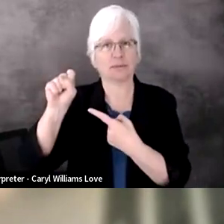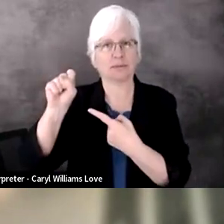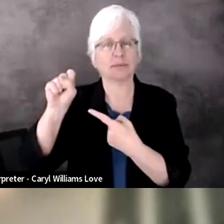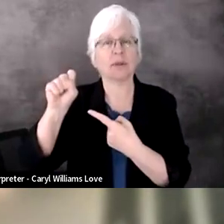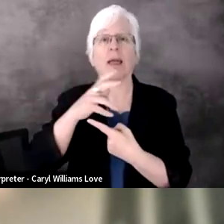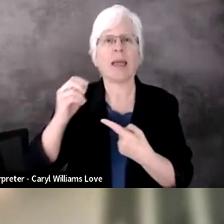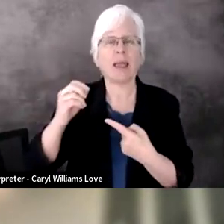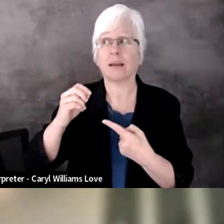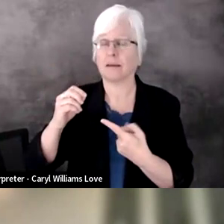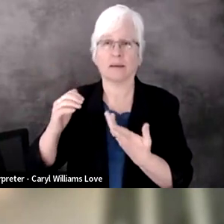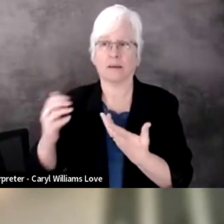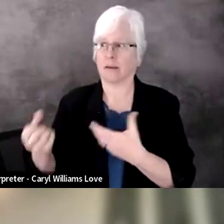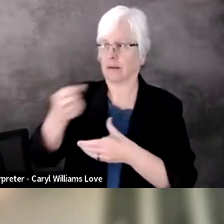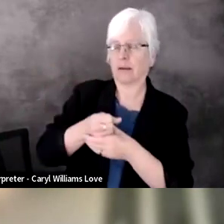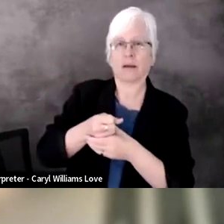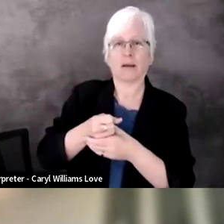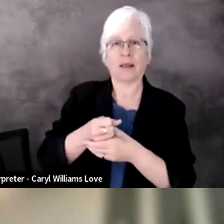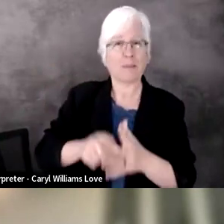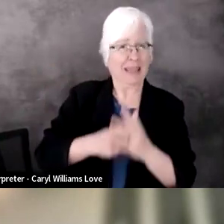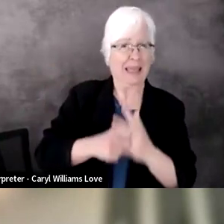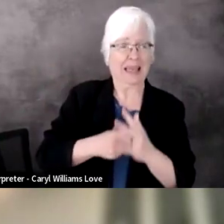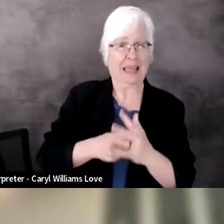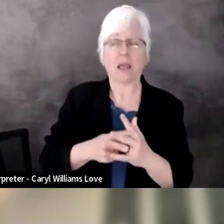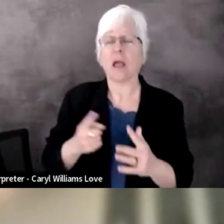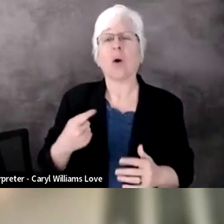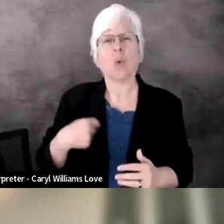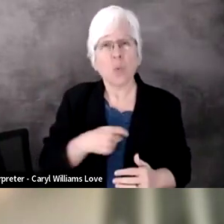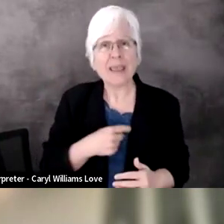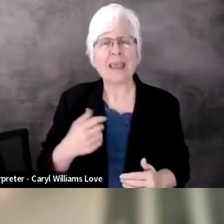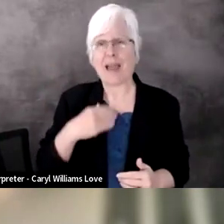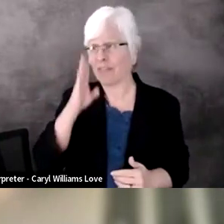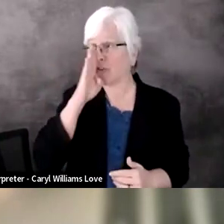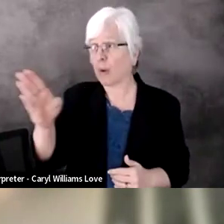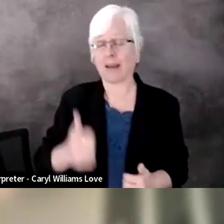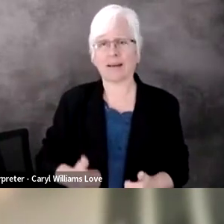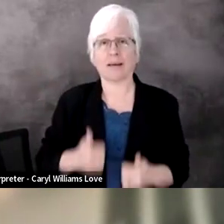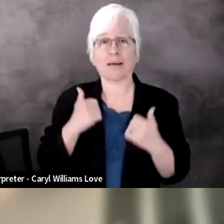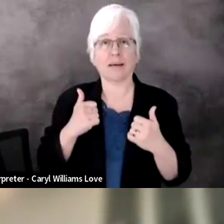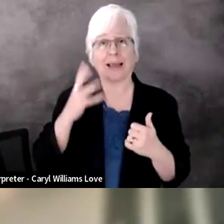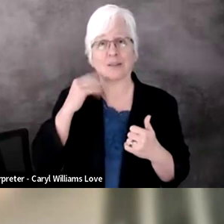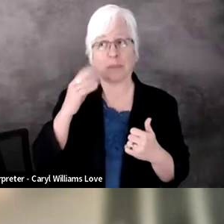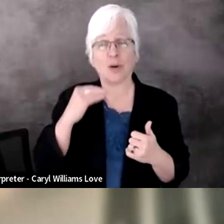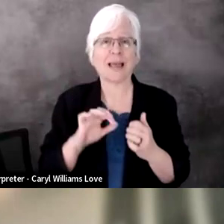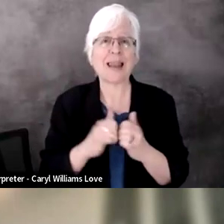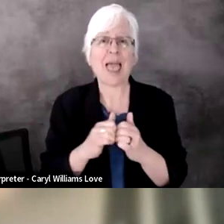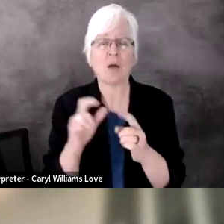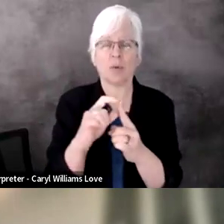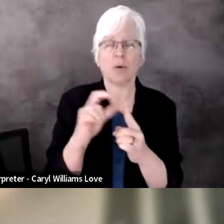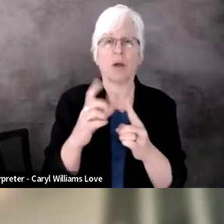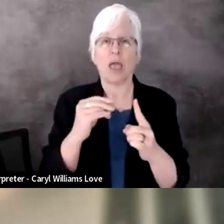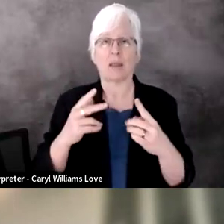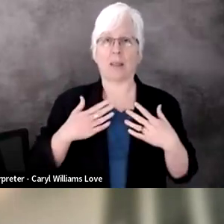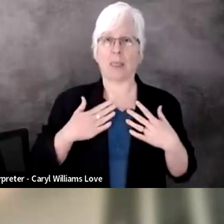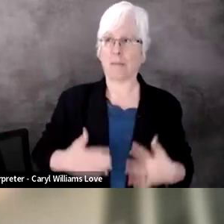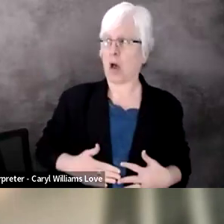and how that we have the direct line of experience and the way to address the vernacular, the posture, the